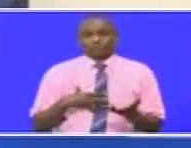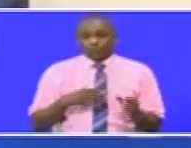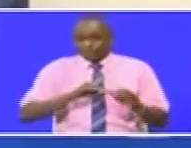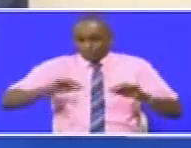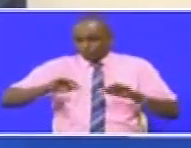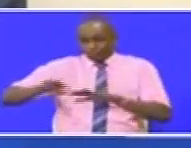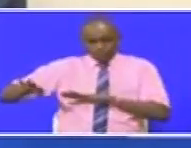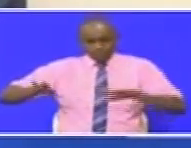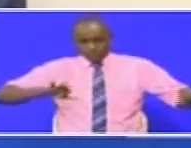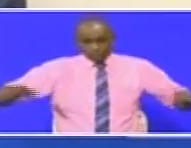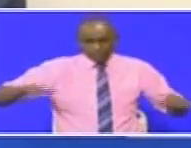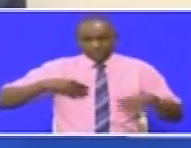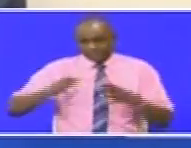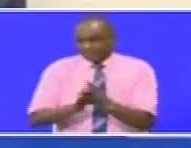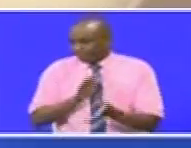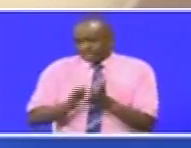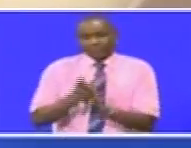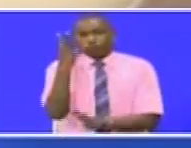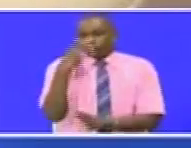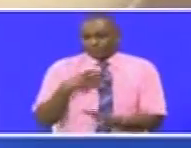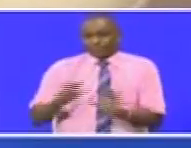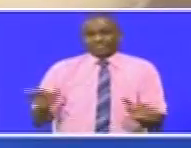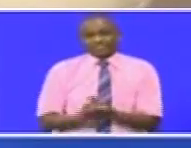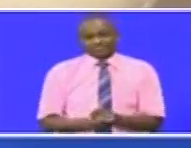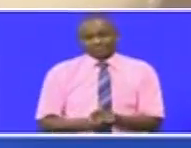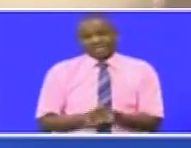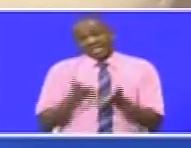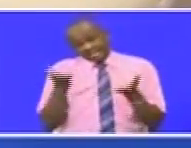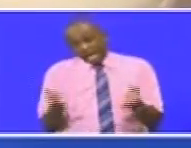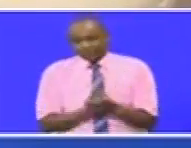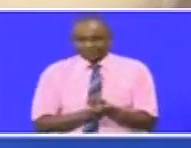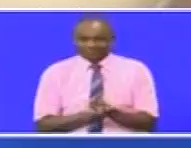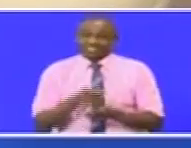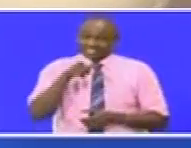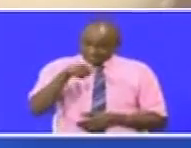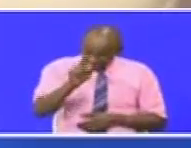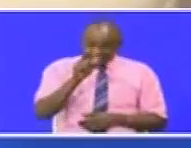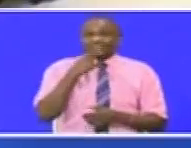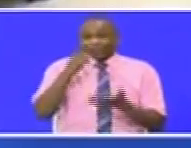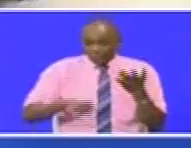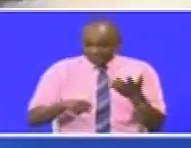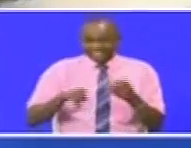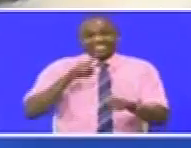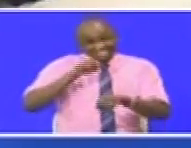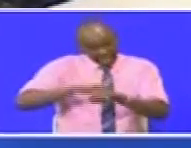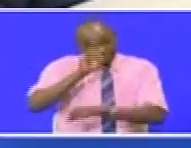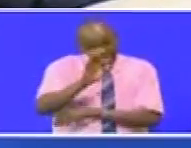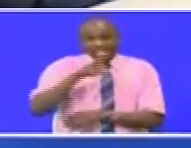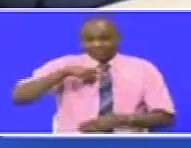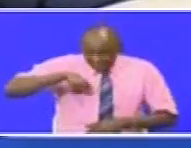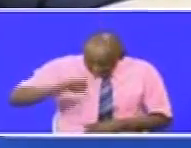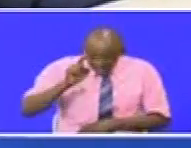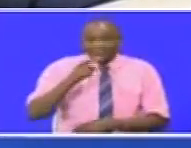and I think we remained about three or four. On a lighter note, Uncle Moody still remembers that moment when he